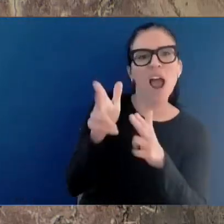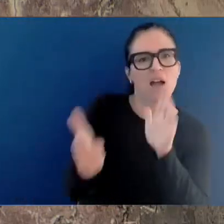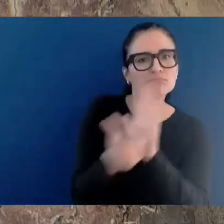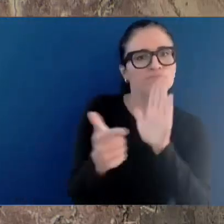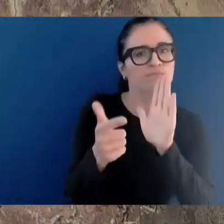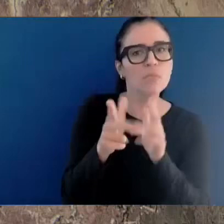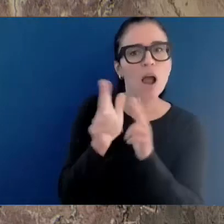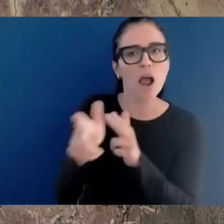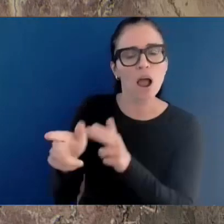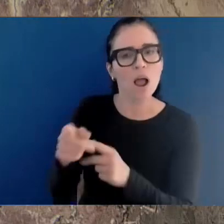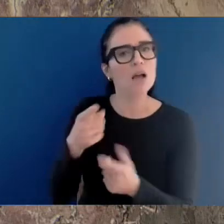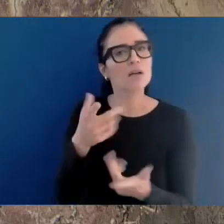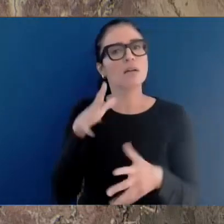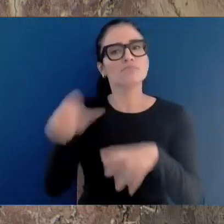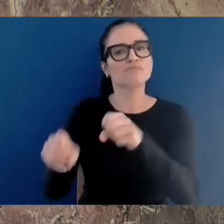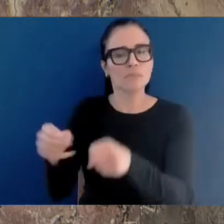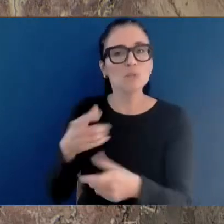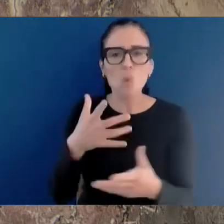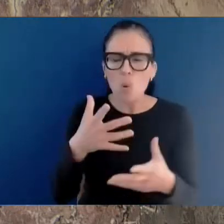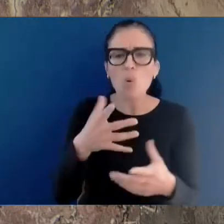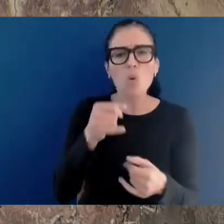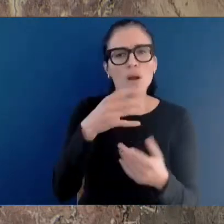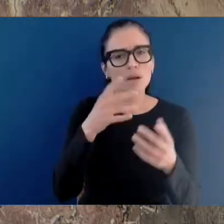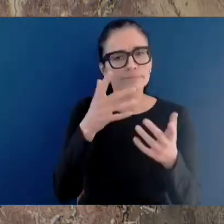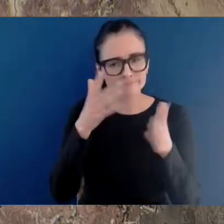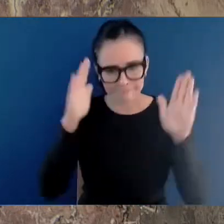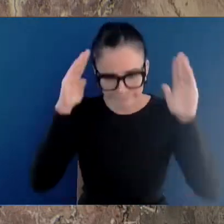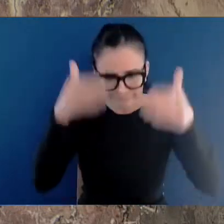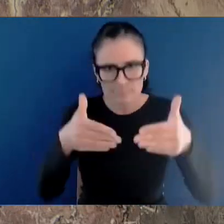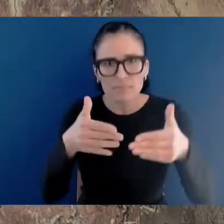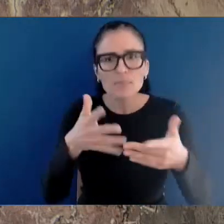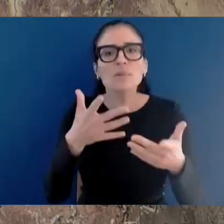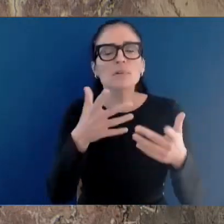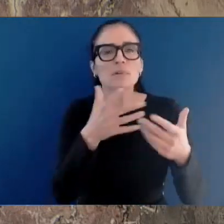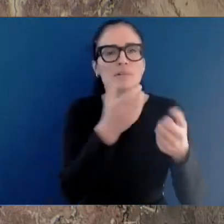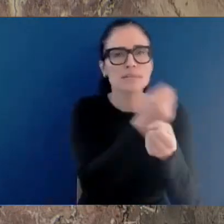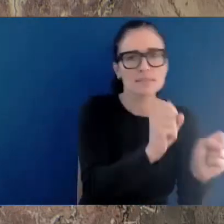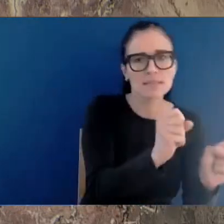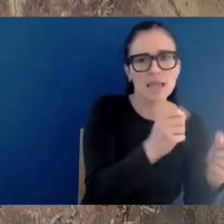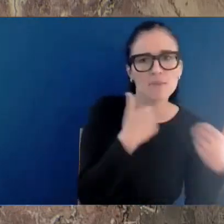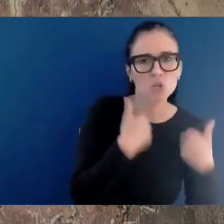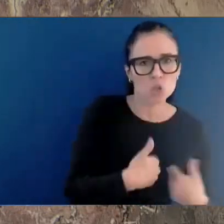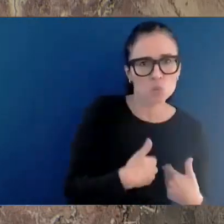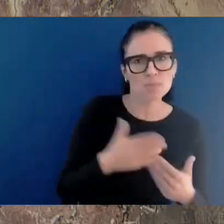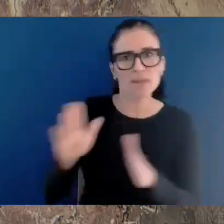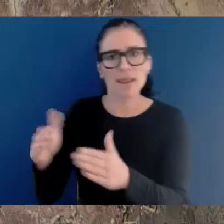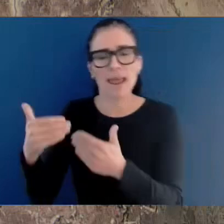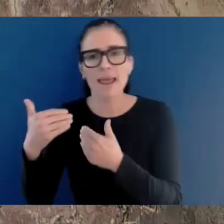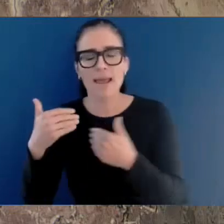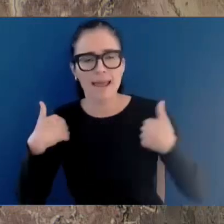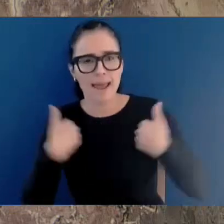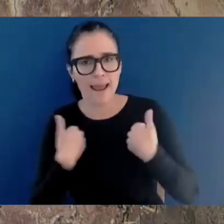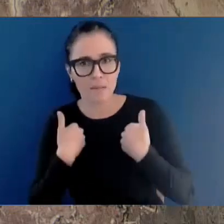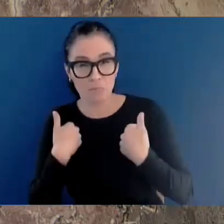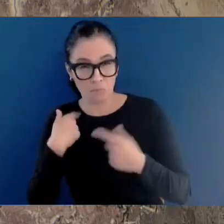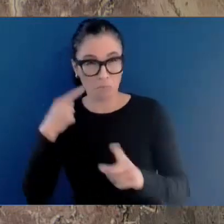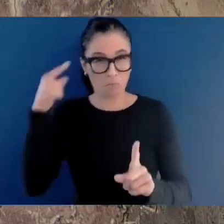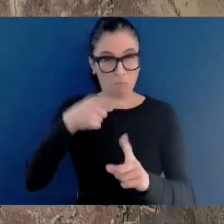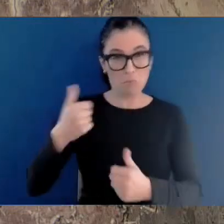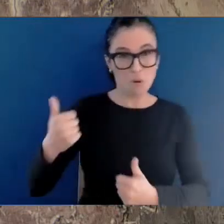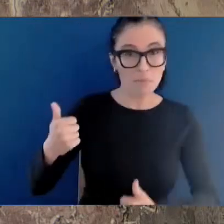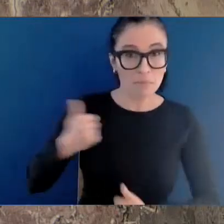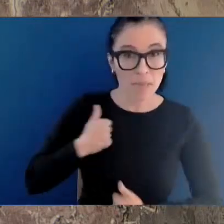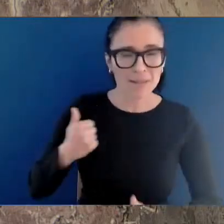from a private army directed by a minister. There is a chain of command in the